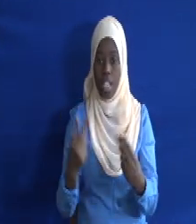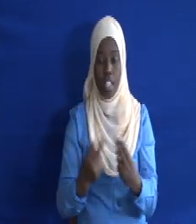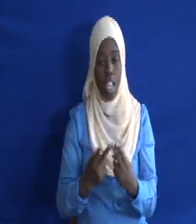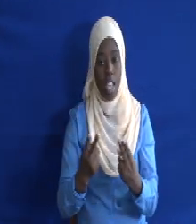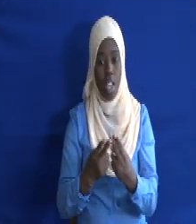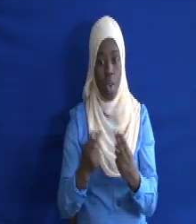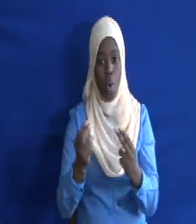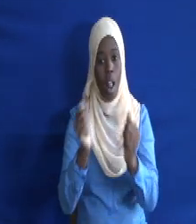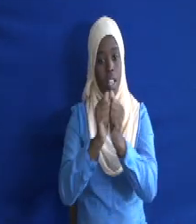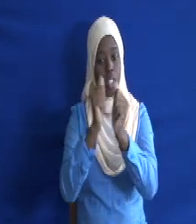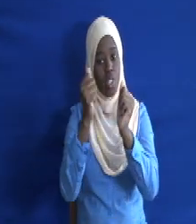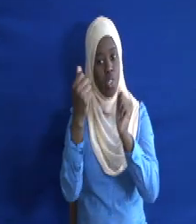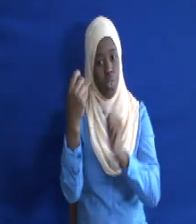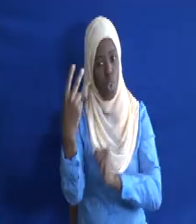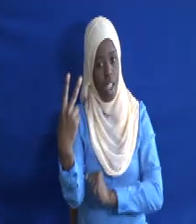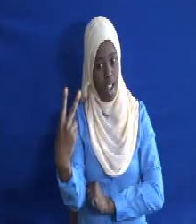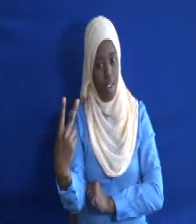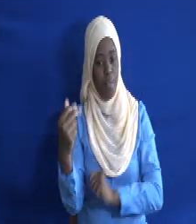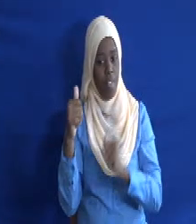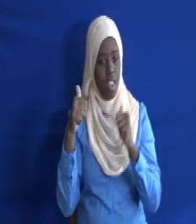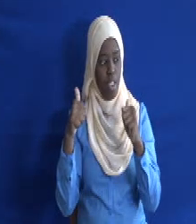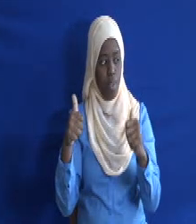12. Very good.